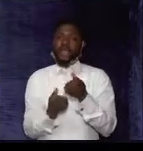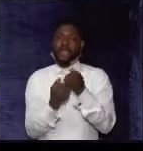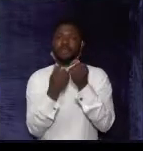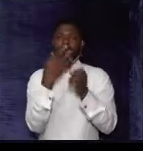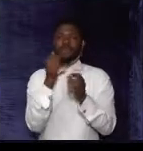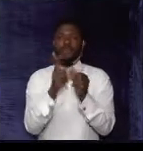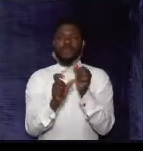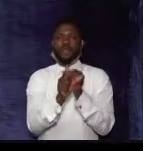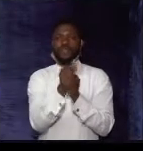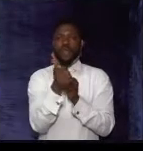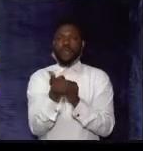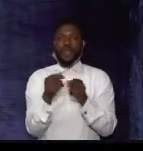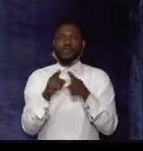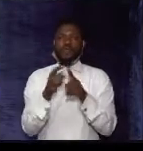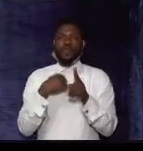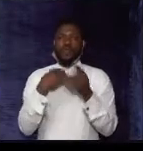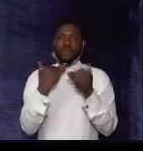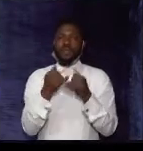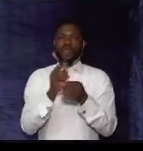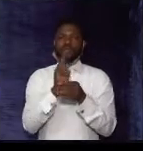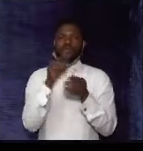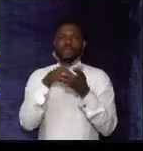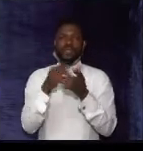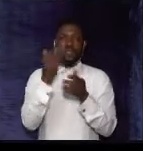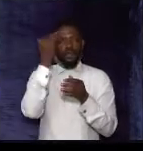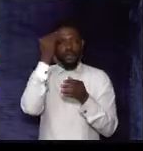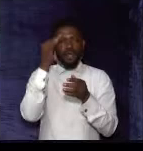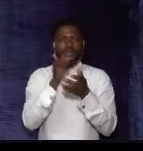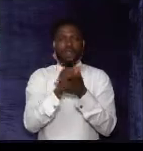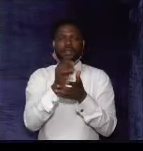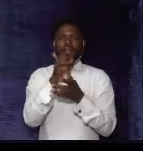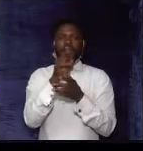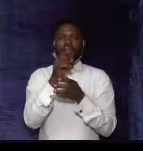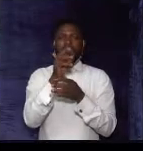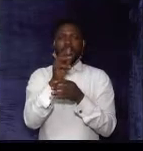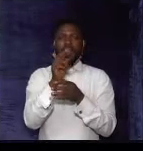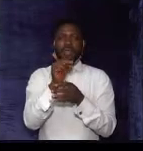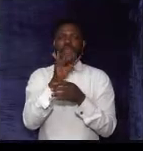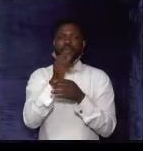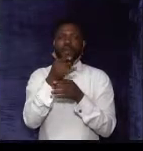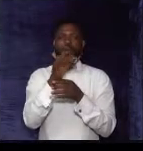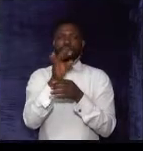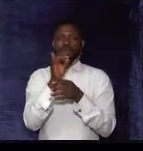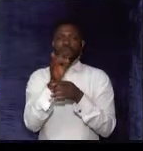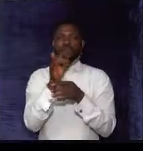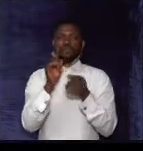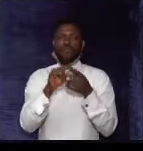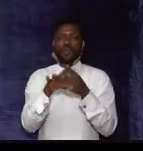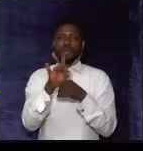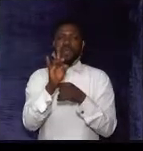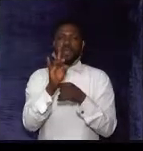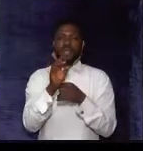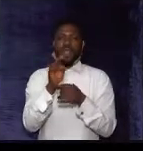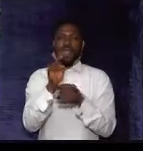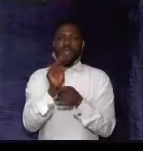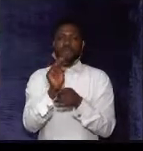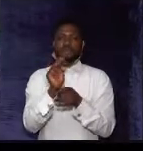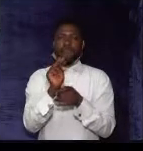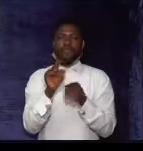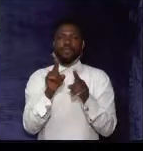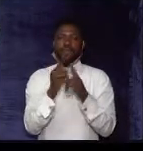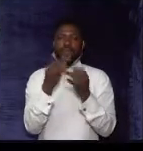they are supplements of each other. So we now use this knowledge that N is 108 degrees to find